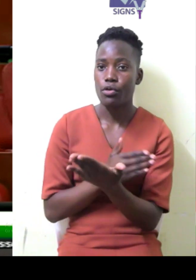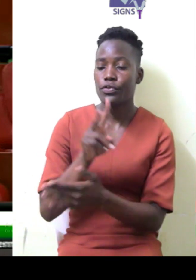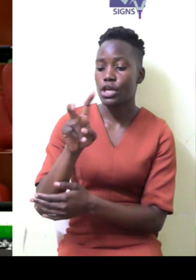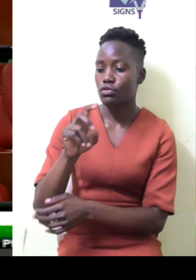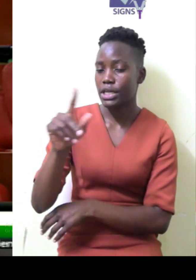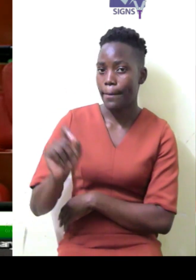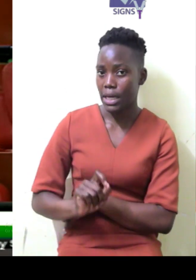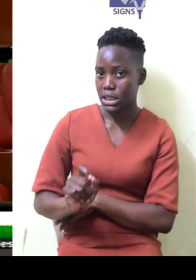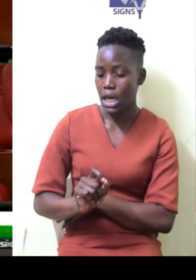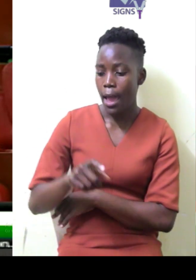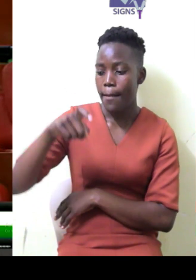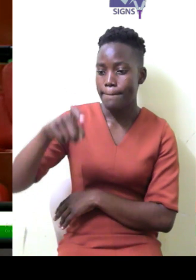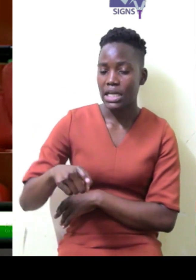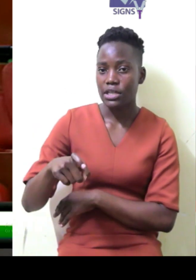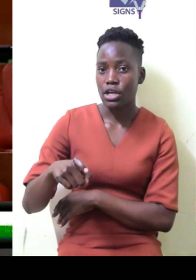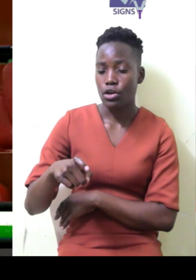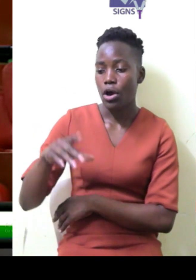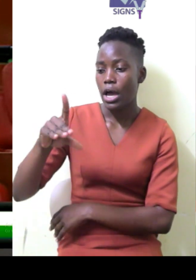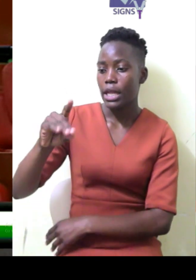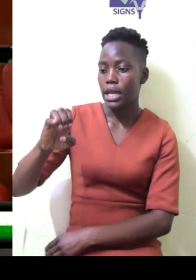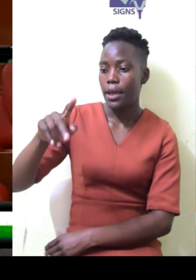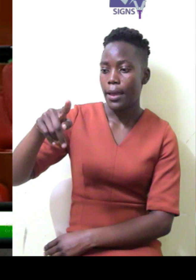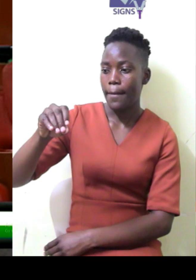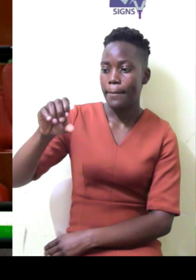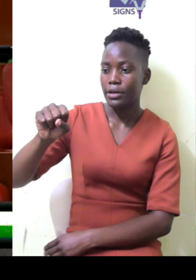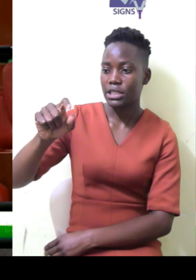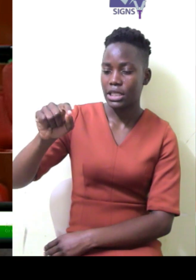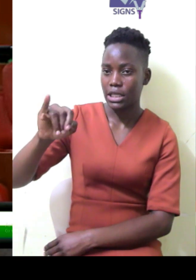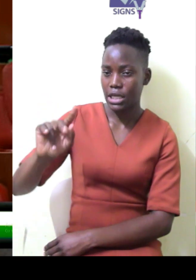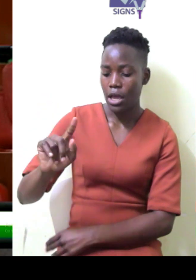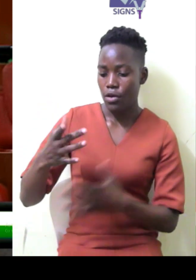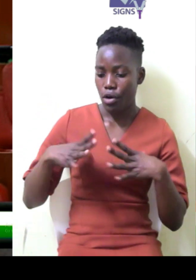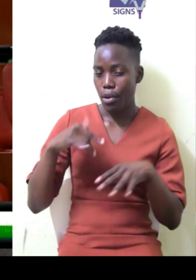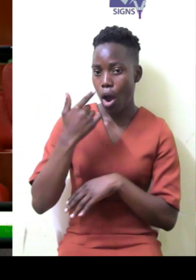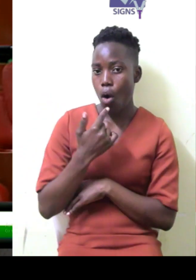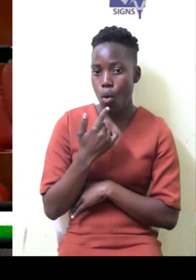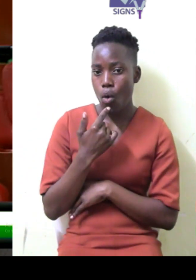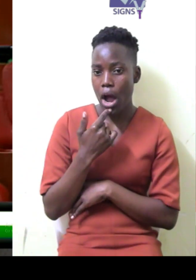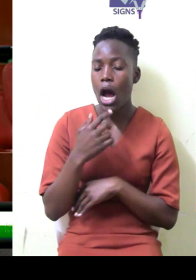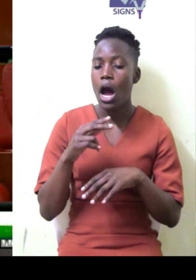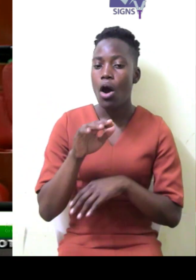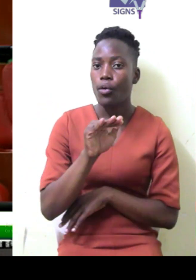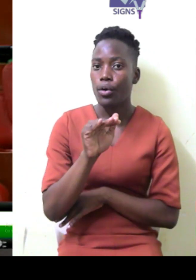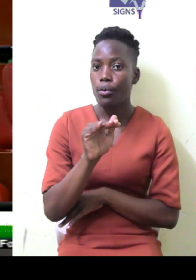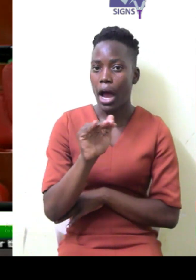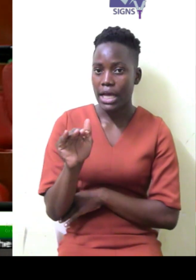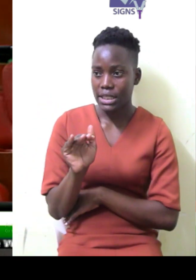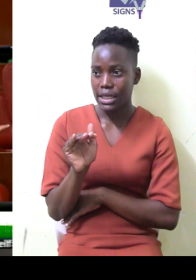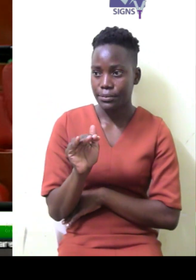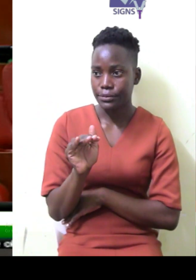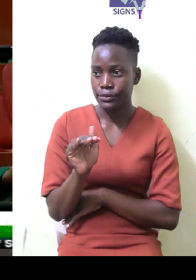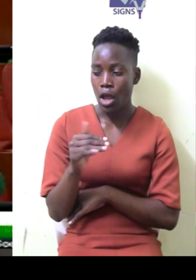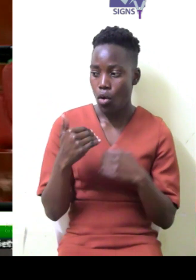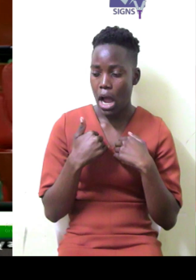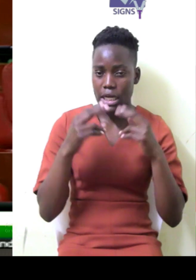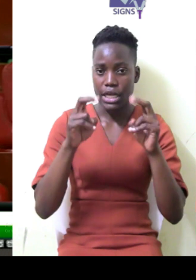20% mandatory deposit for those companies or individuals that were seeking who had